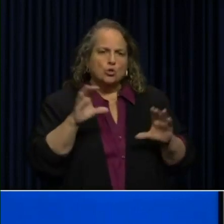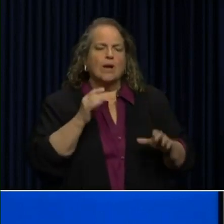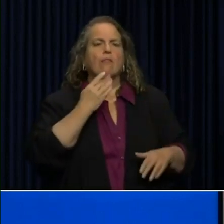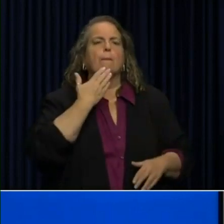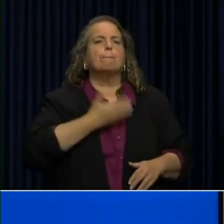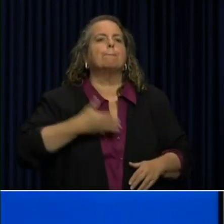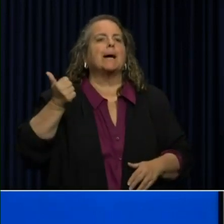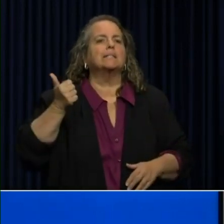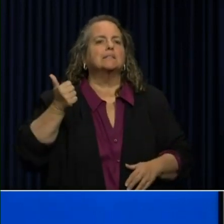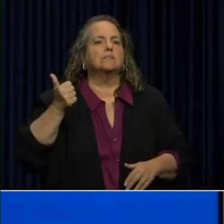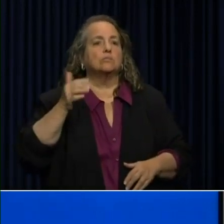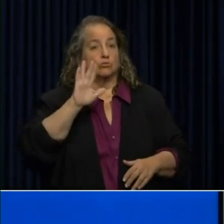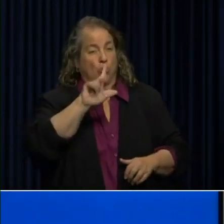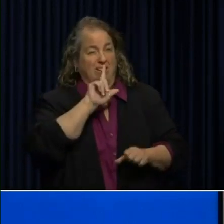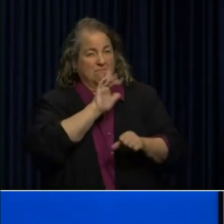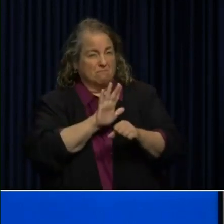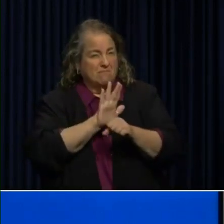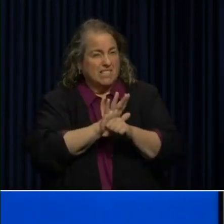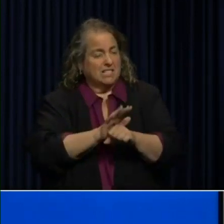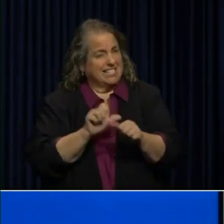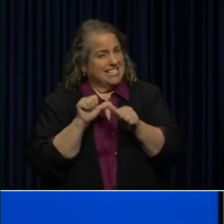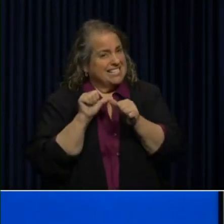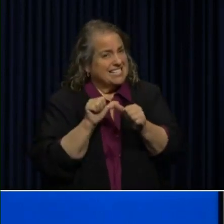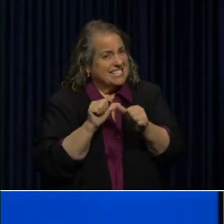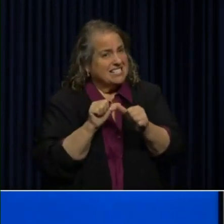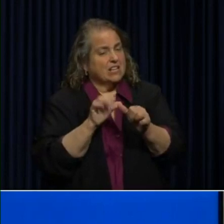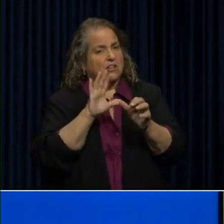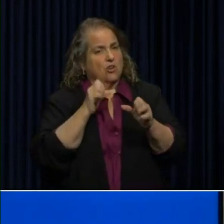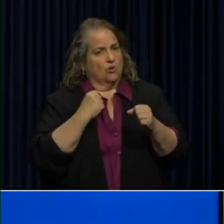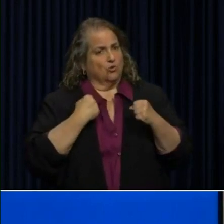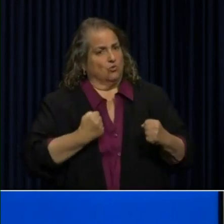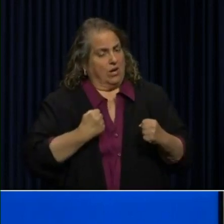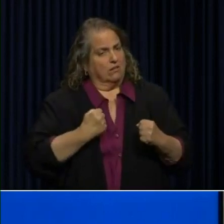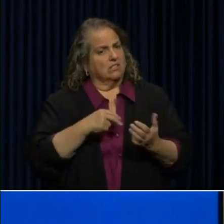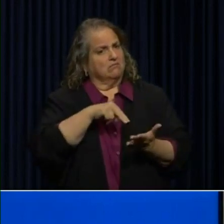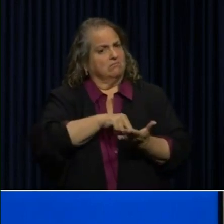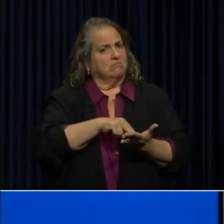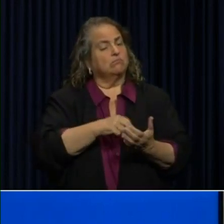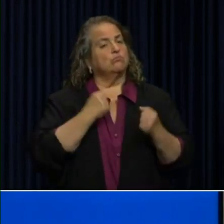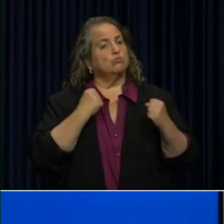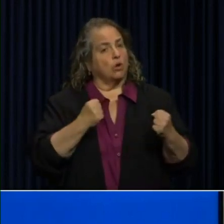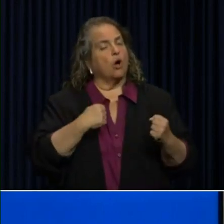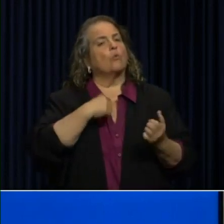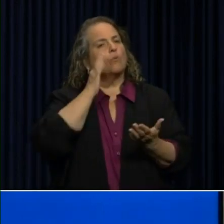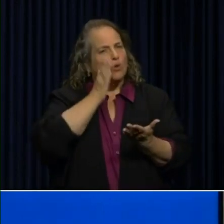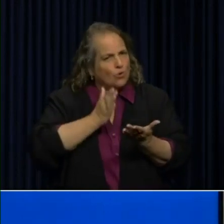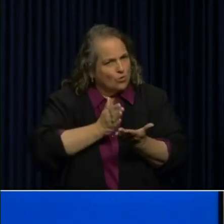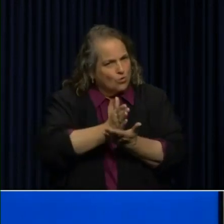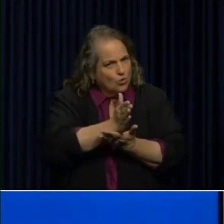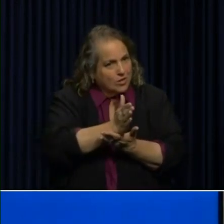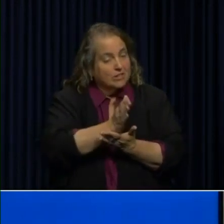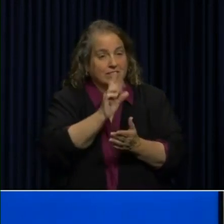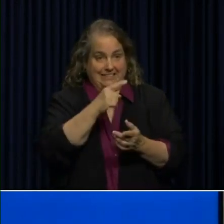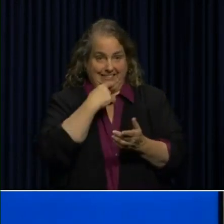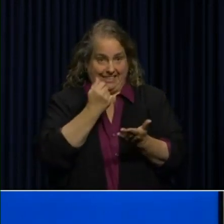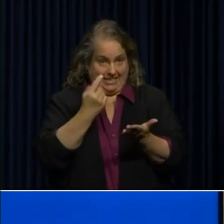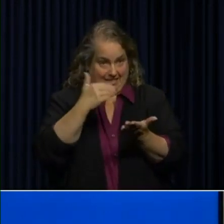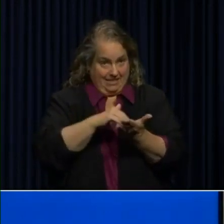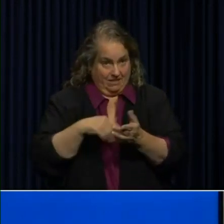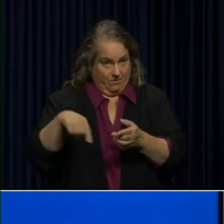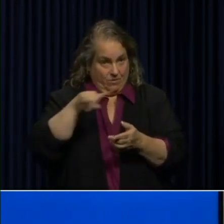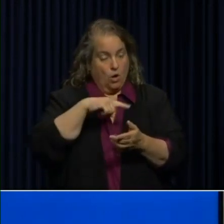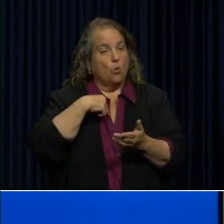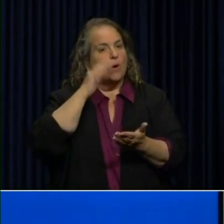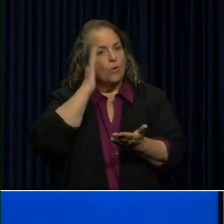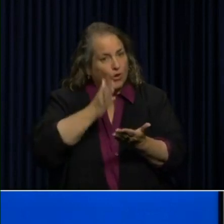resiliency and your strength is why we will get through this, and we will get through it together. Let's say it together. We will get